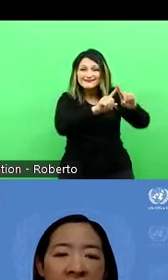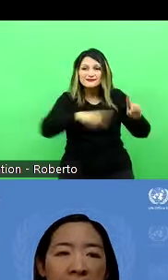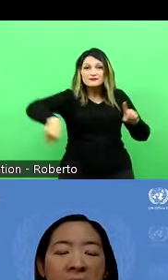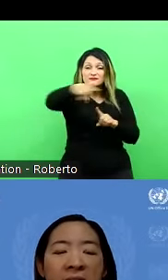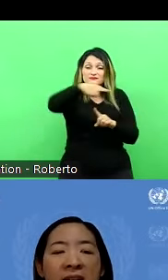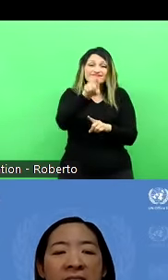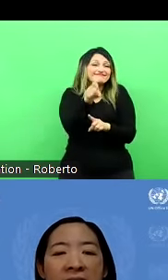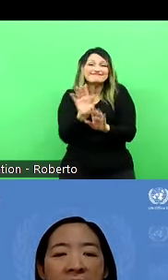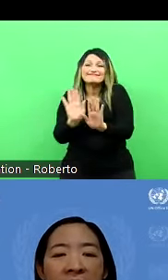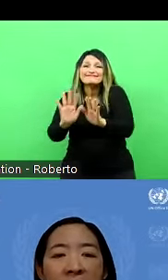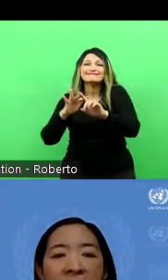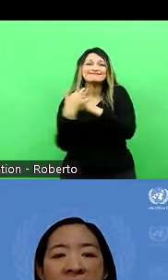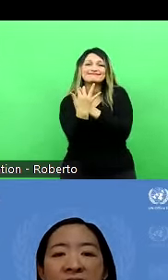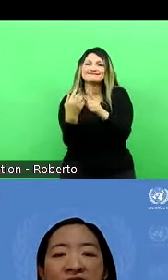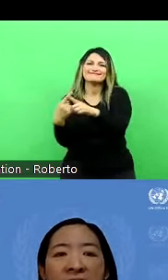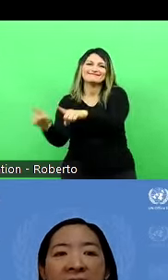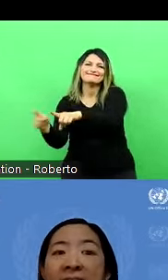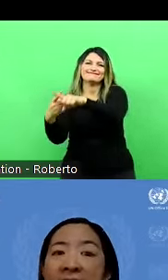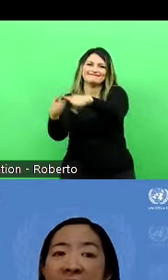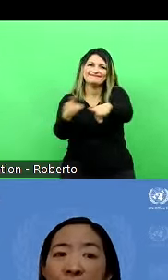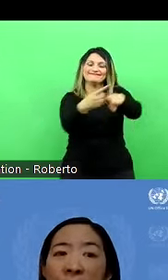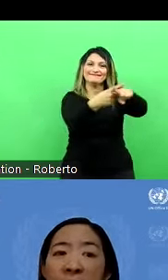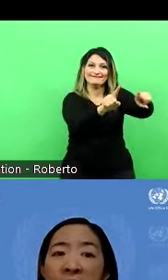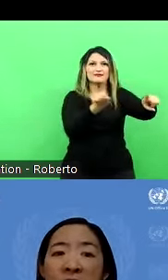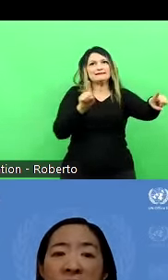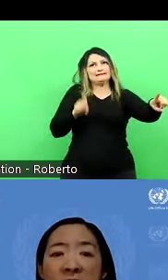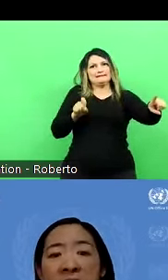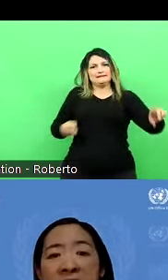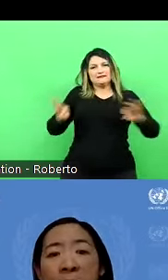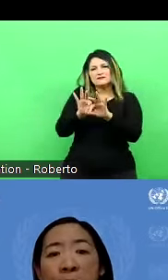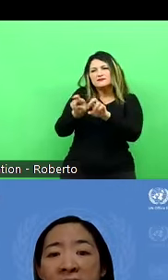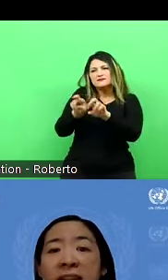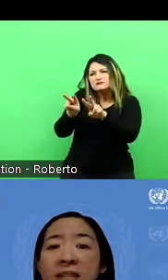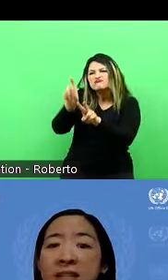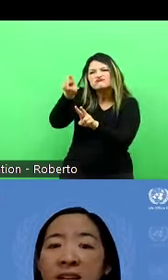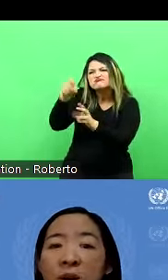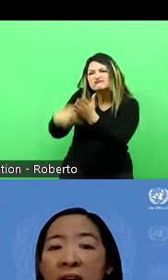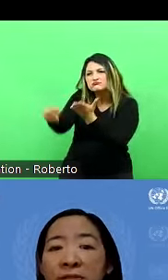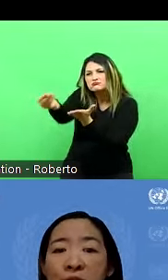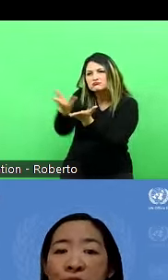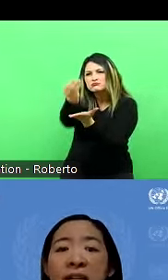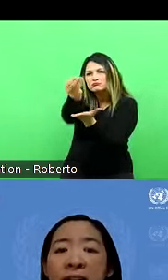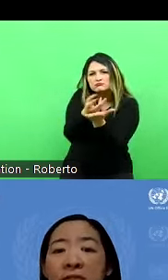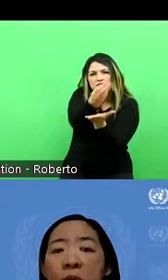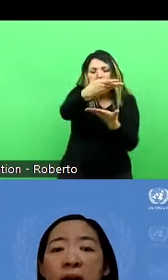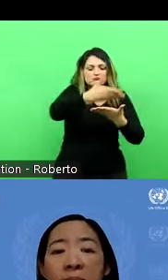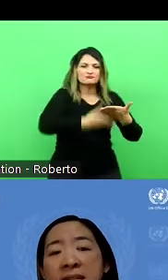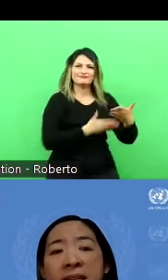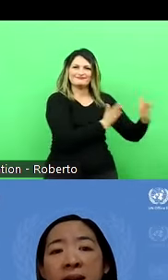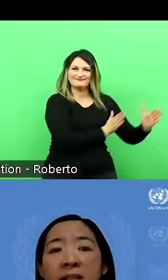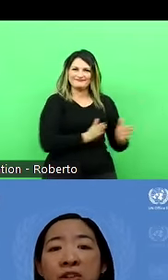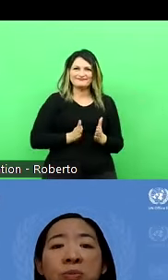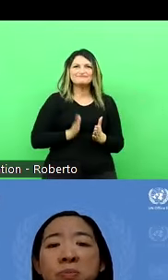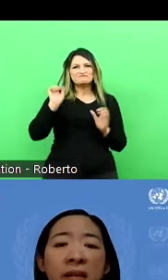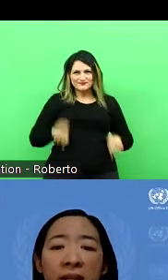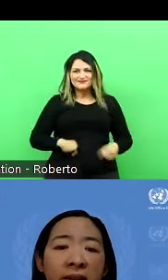or anything. And such access, when the person with disability are present, we have to treat everyone